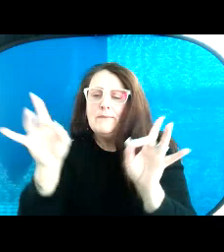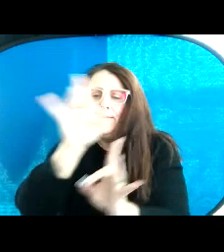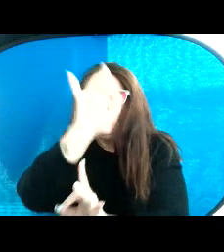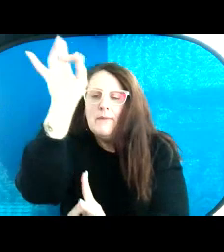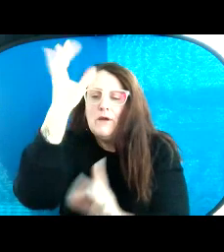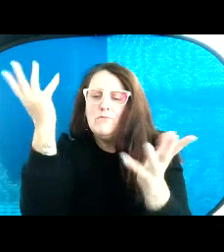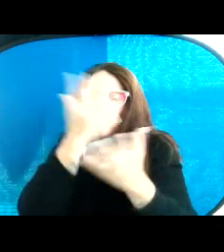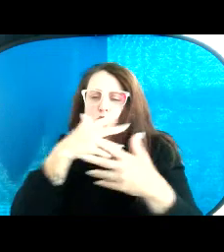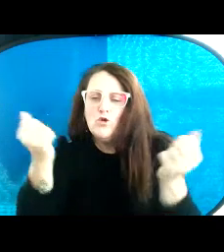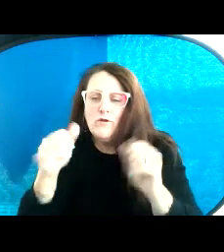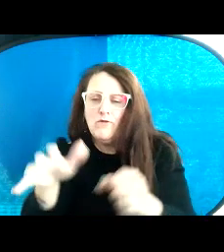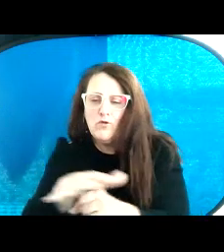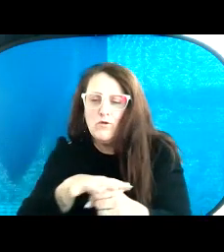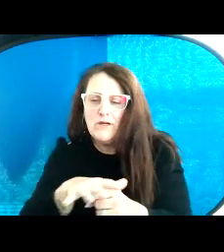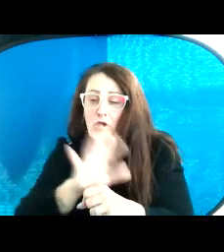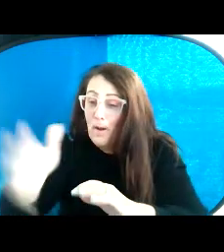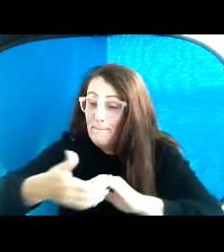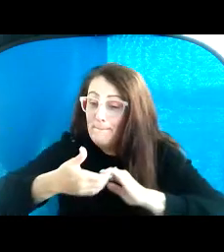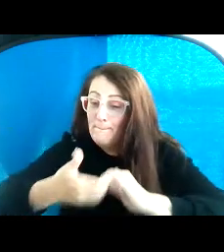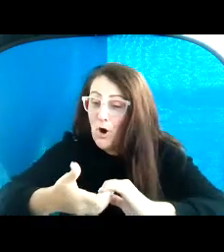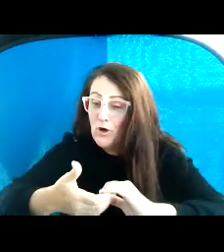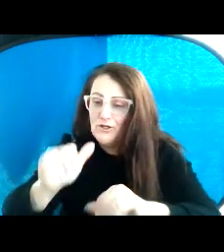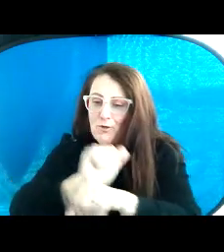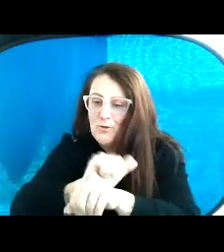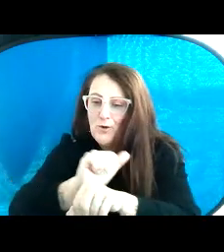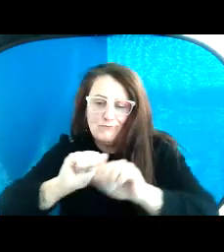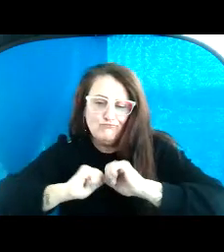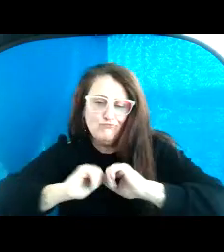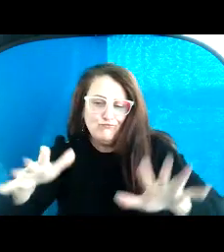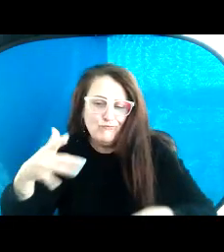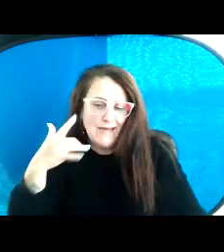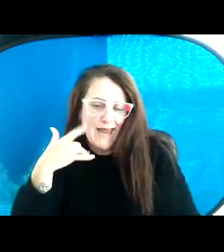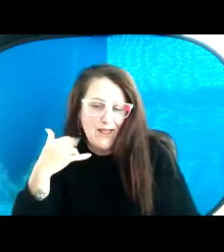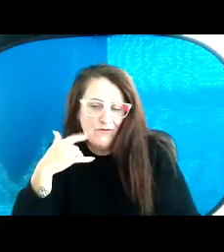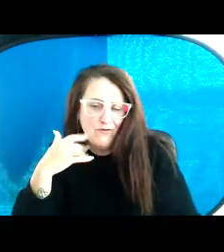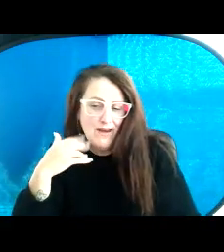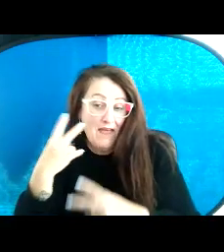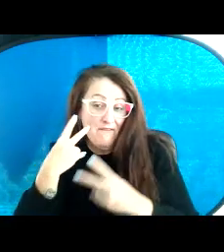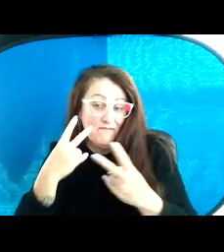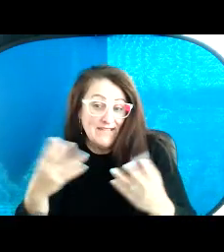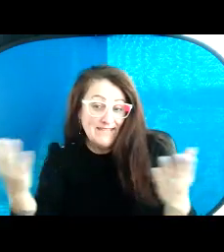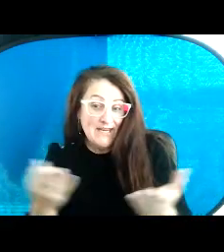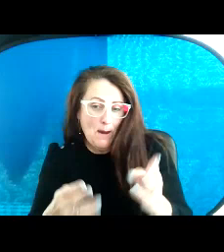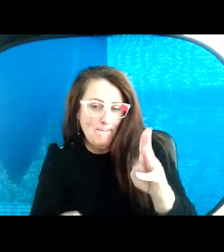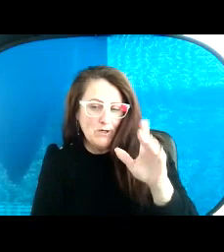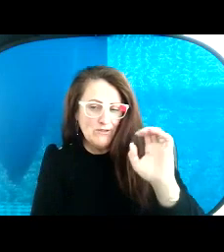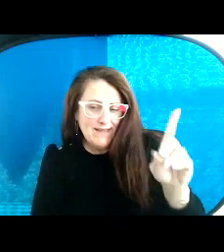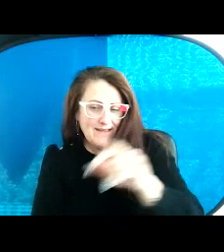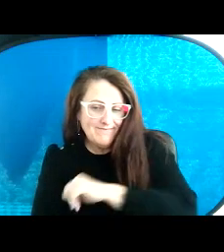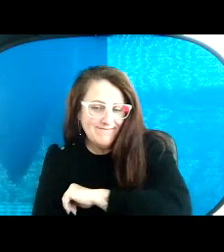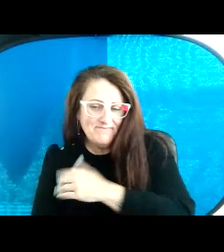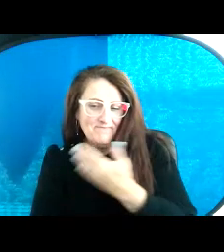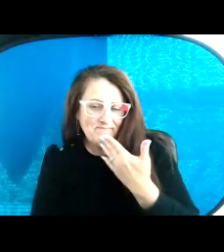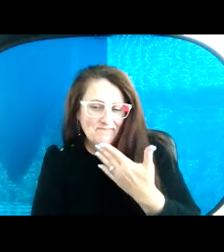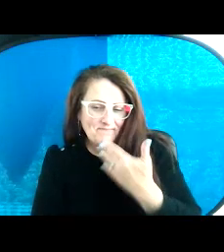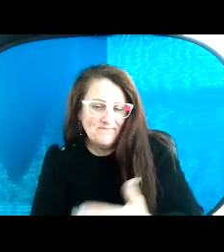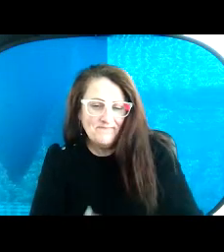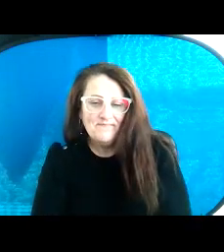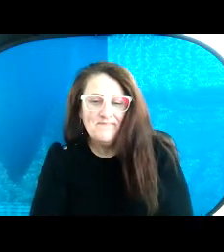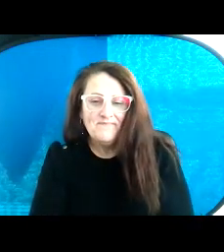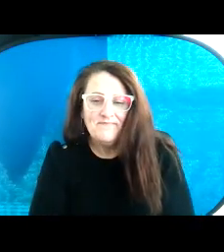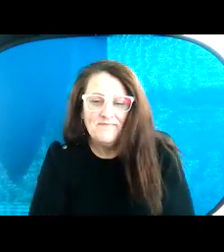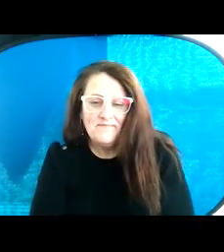your partnership, for your work that you do across California and making the trip to see what's happening here in Merced County. Thank you.